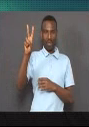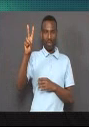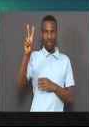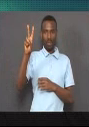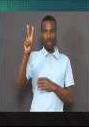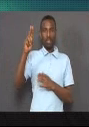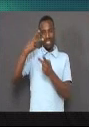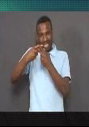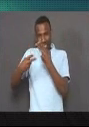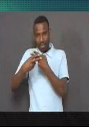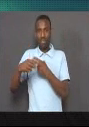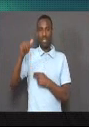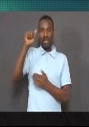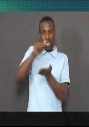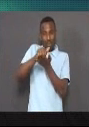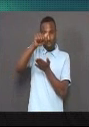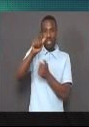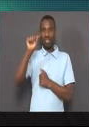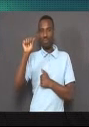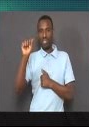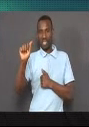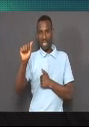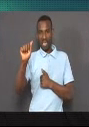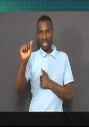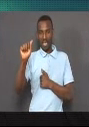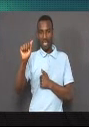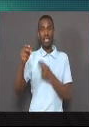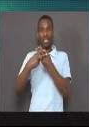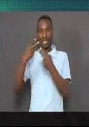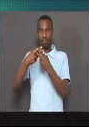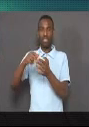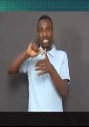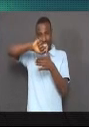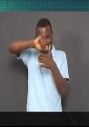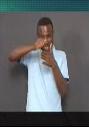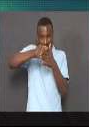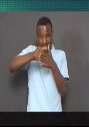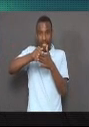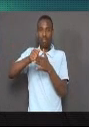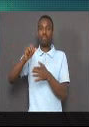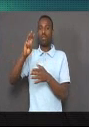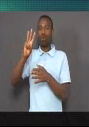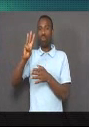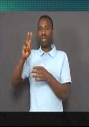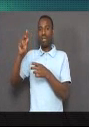frequency squared times the amplitude times the displacement.